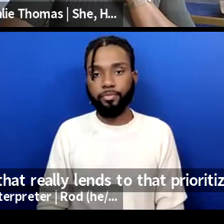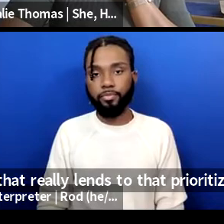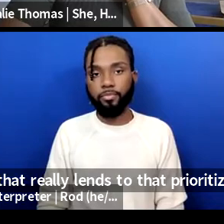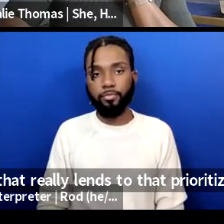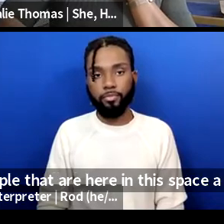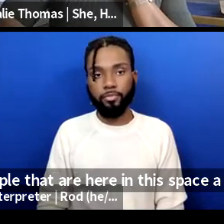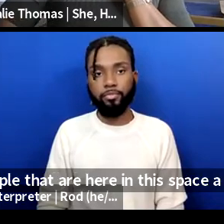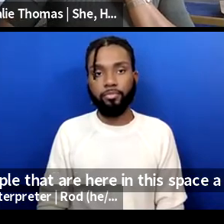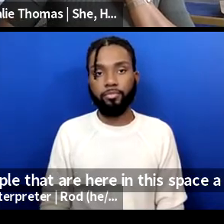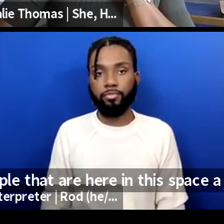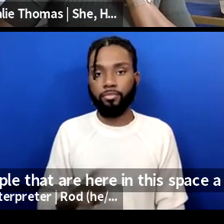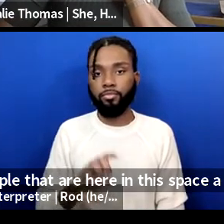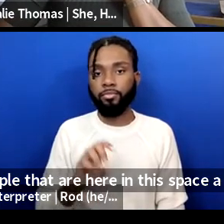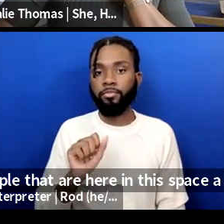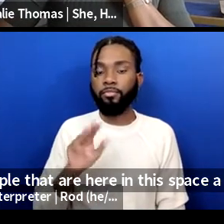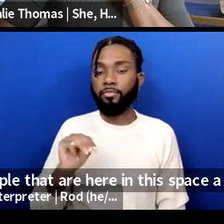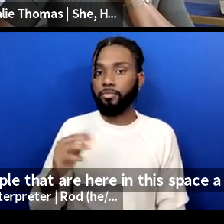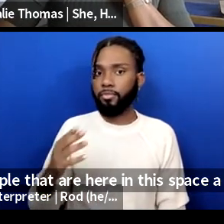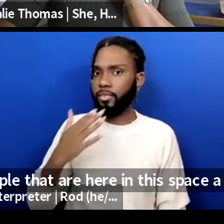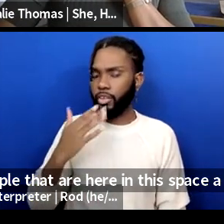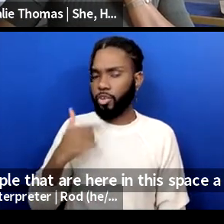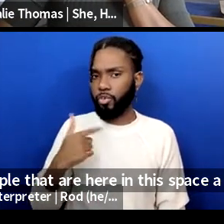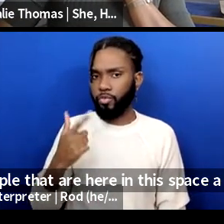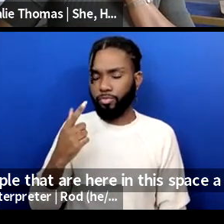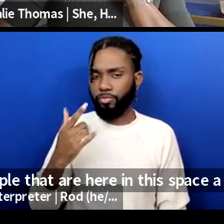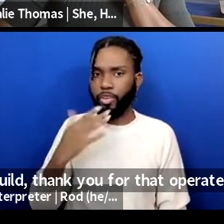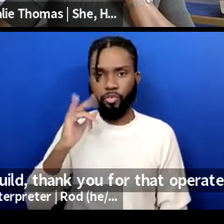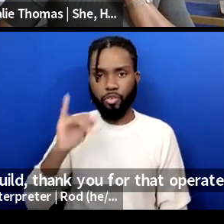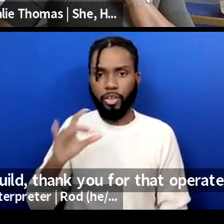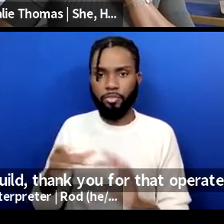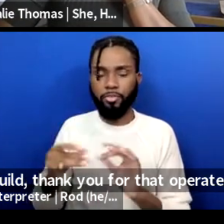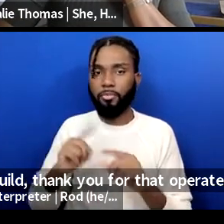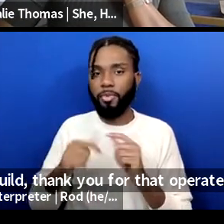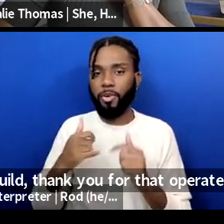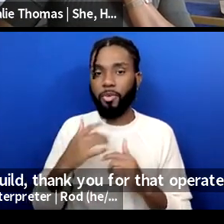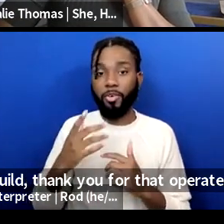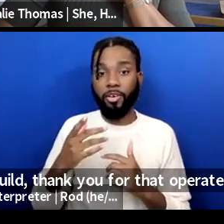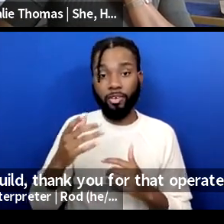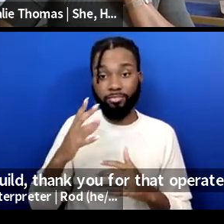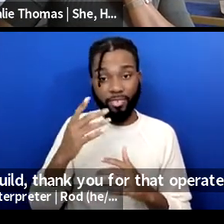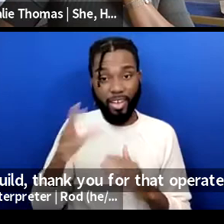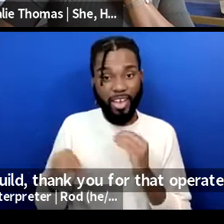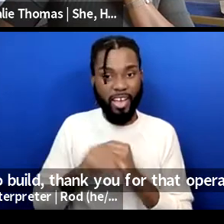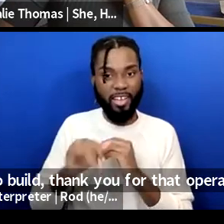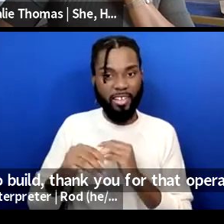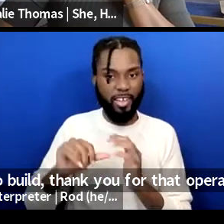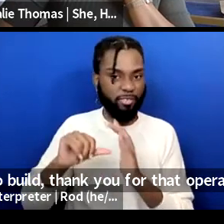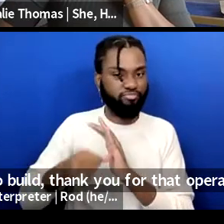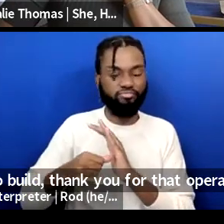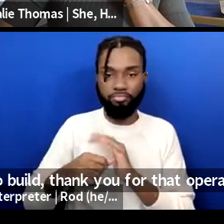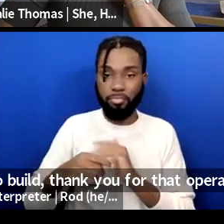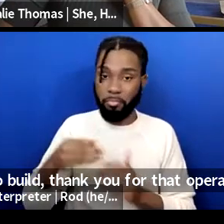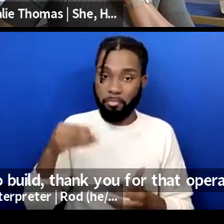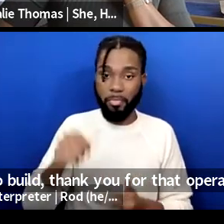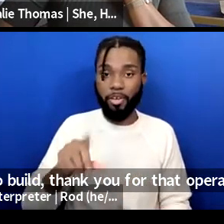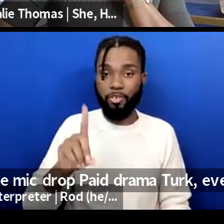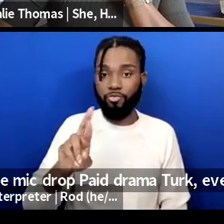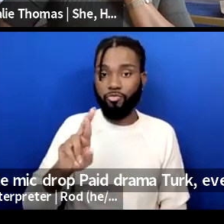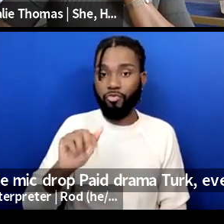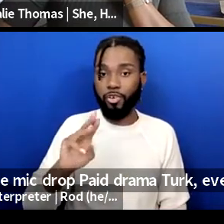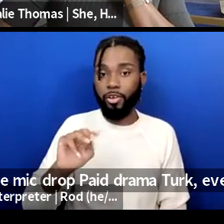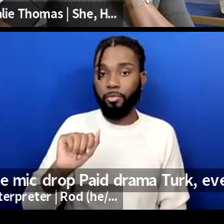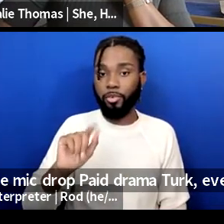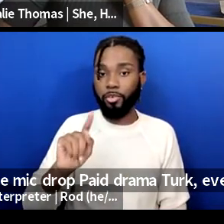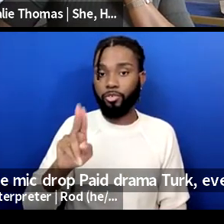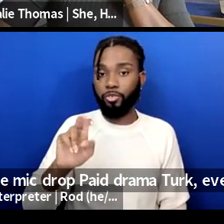I wanted to build, thank you for that offering also, like that little mic drop, pay dramaturgs, everybody. What we do is dramaturgy.